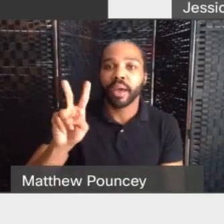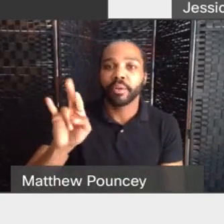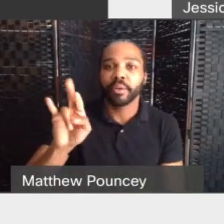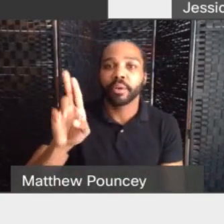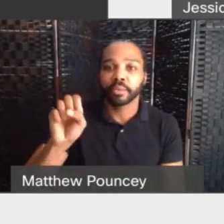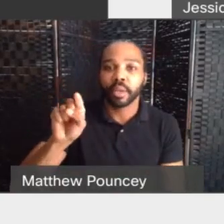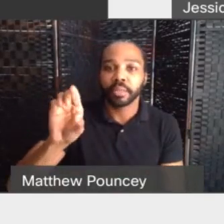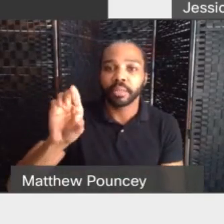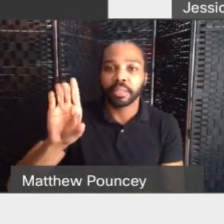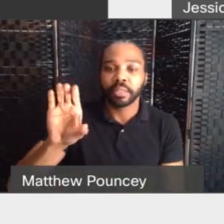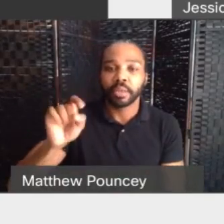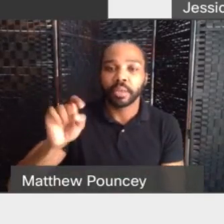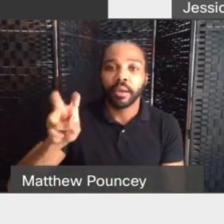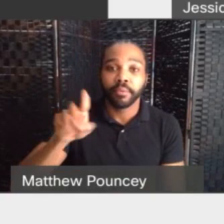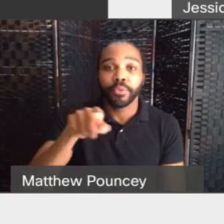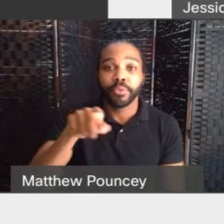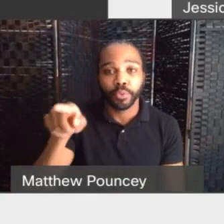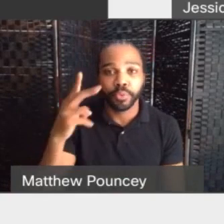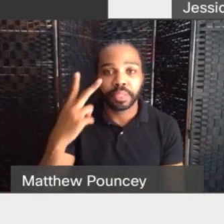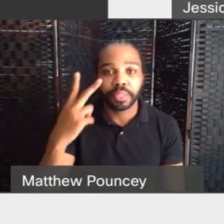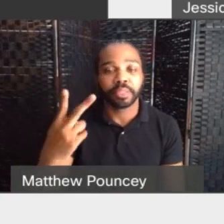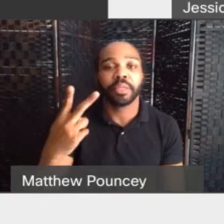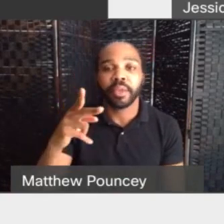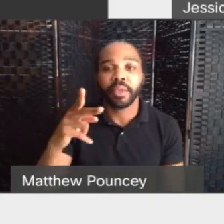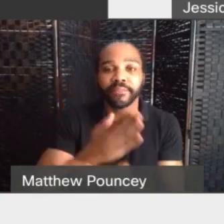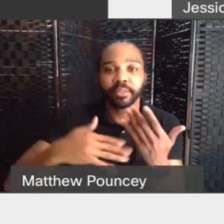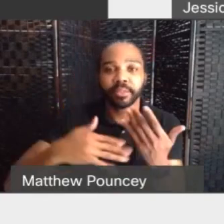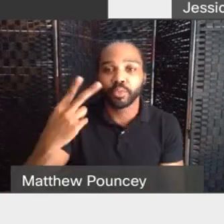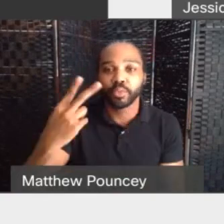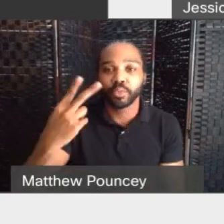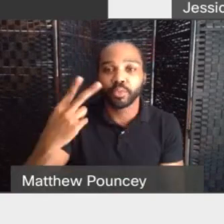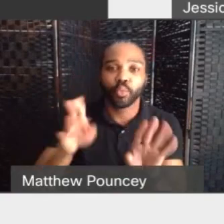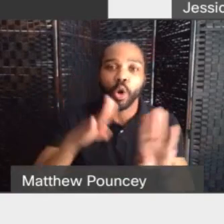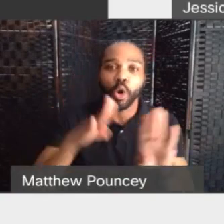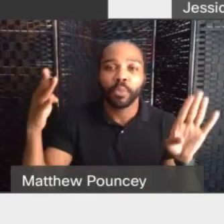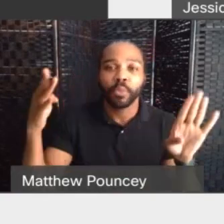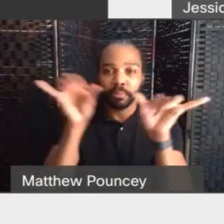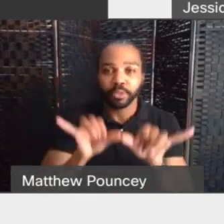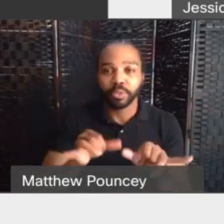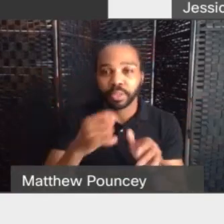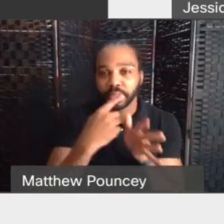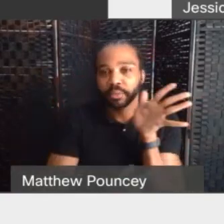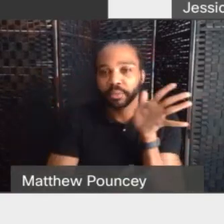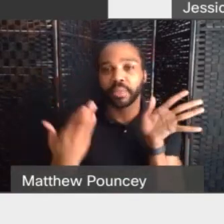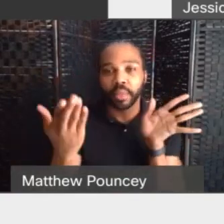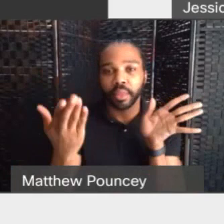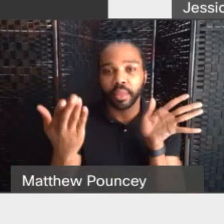coronavirus.dc.gov and you will see the phase 2 reopening metrics.